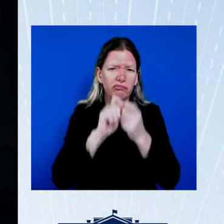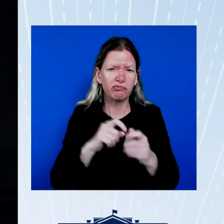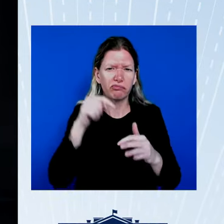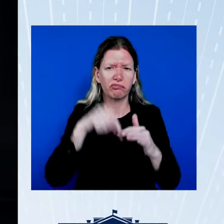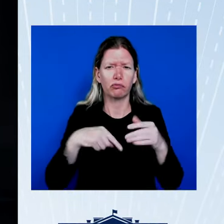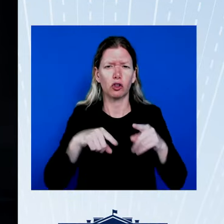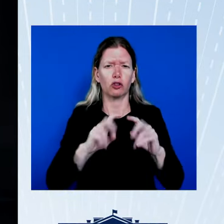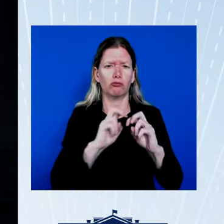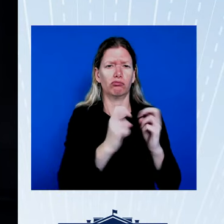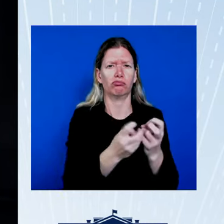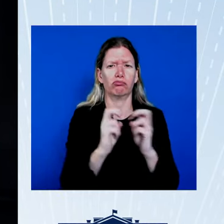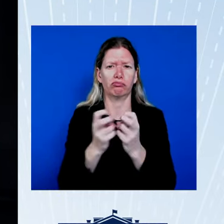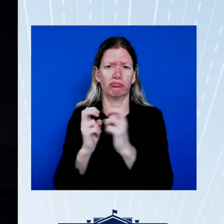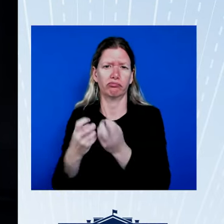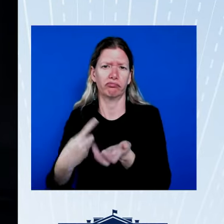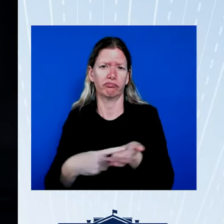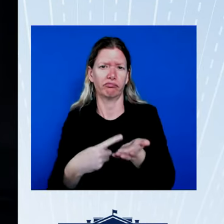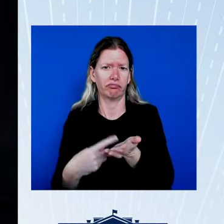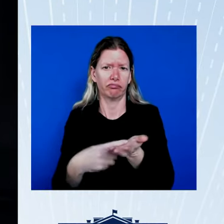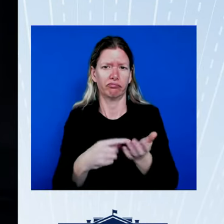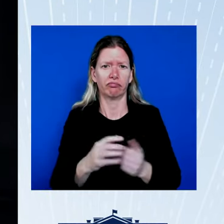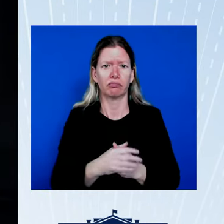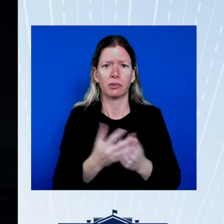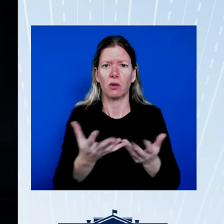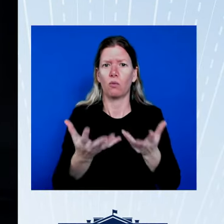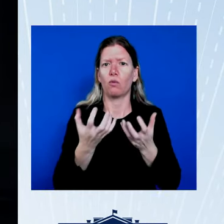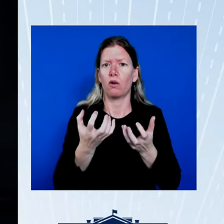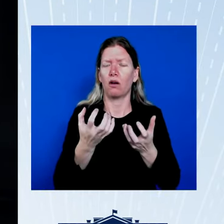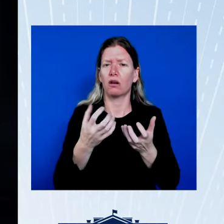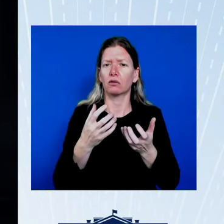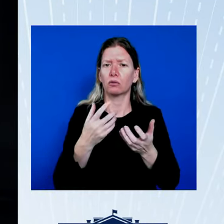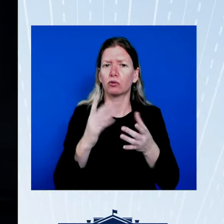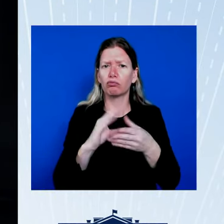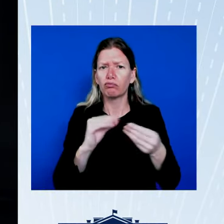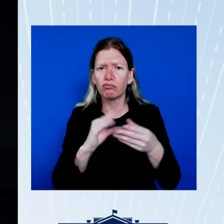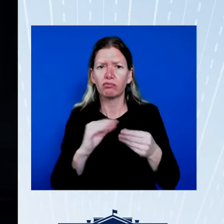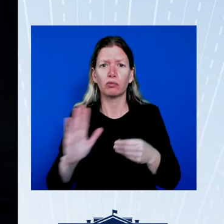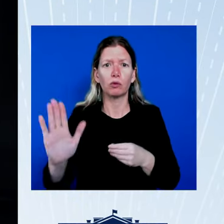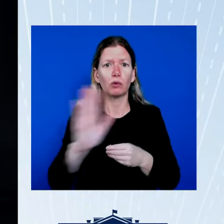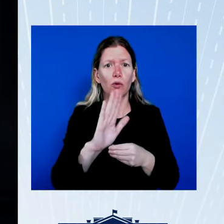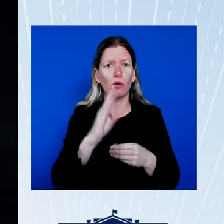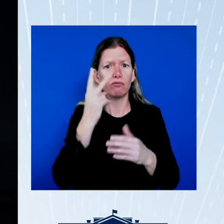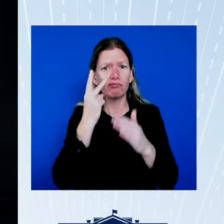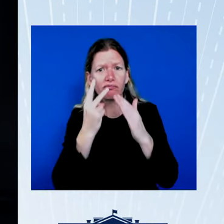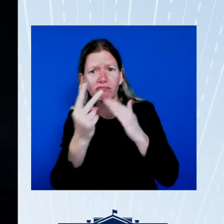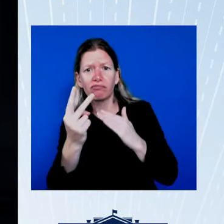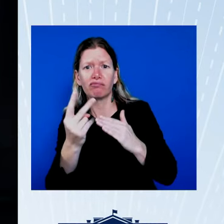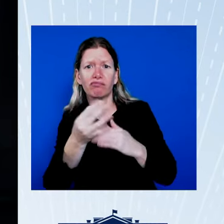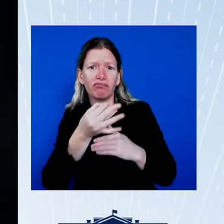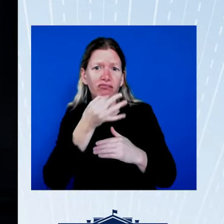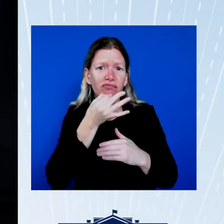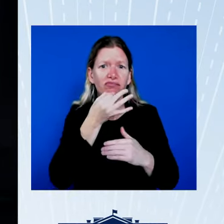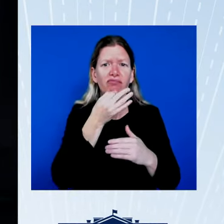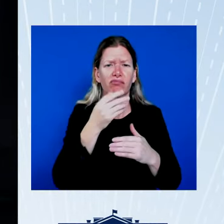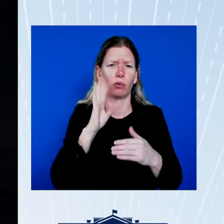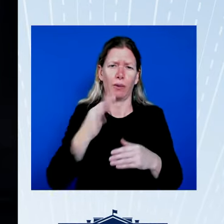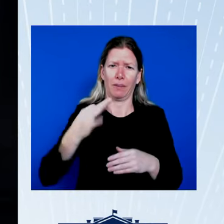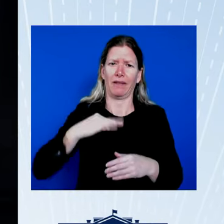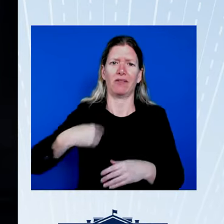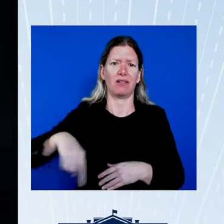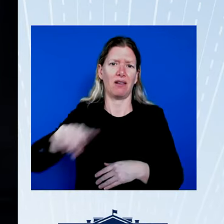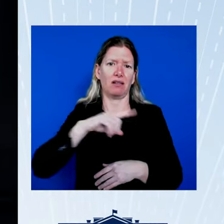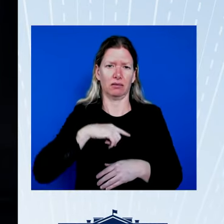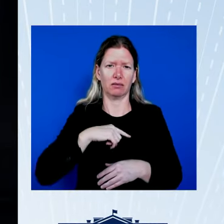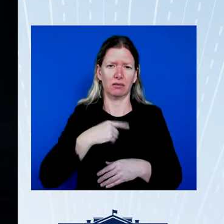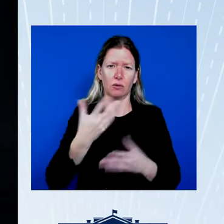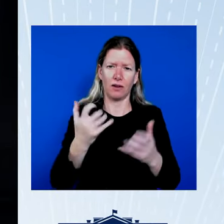will benefit us as we seek to raise our game in support of your efforts in your communities around the country. Thank you so much